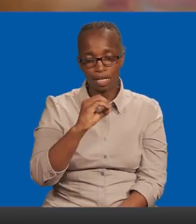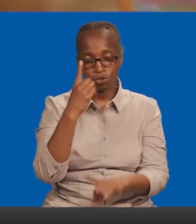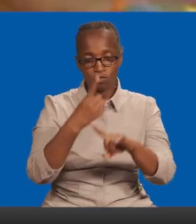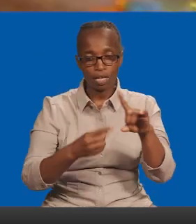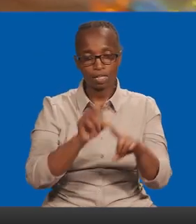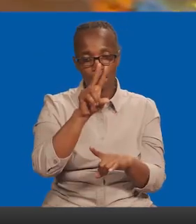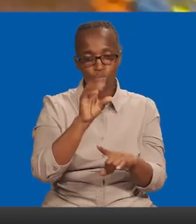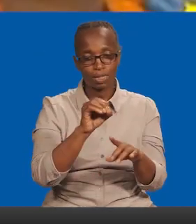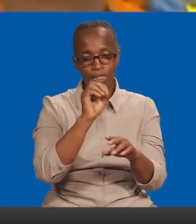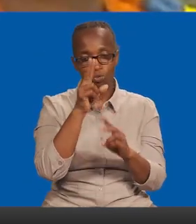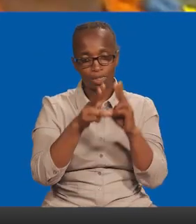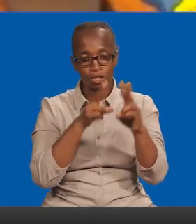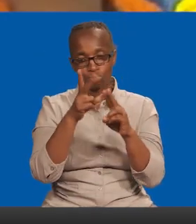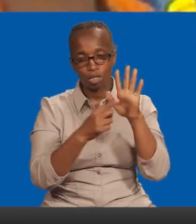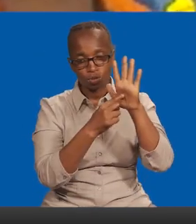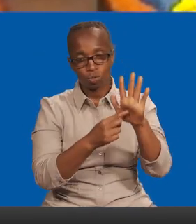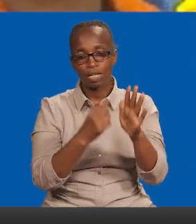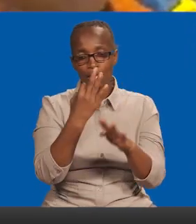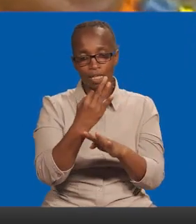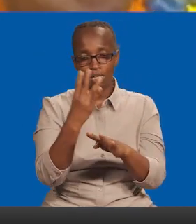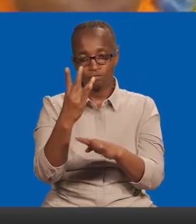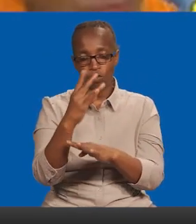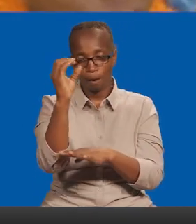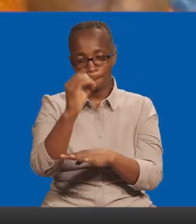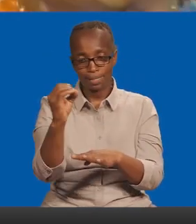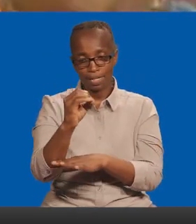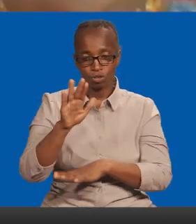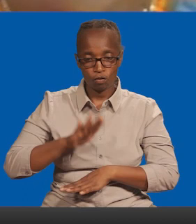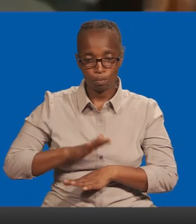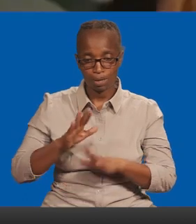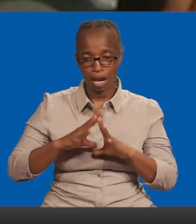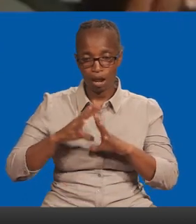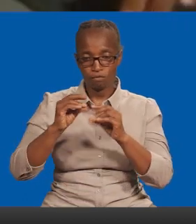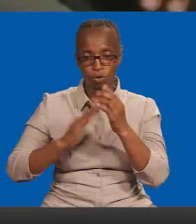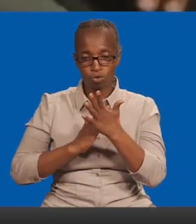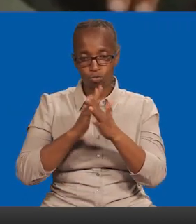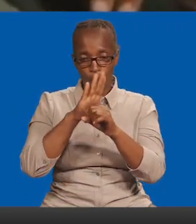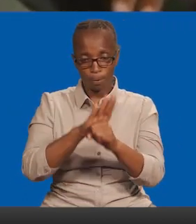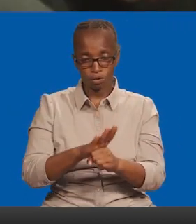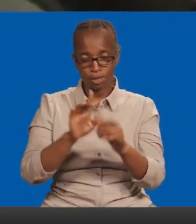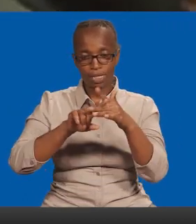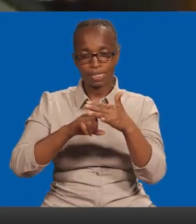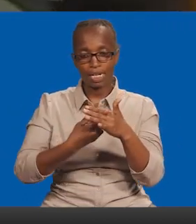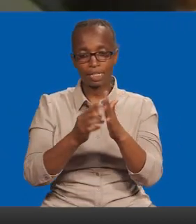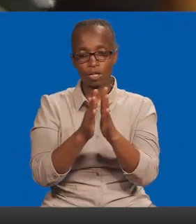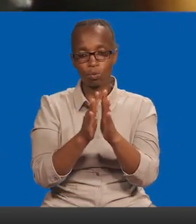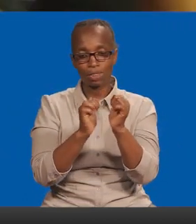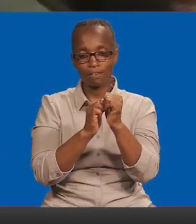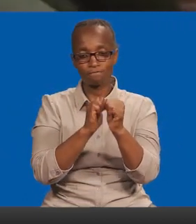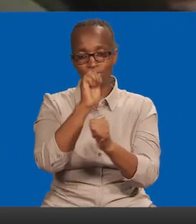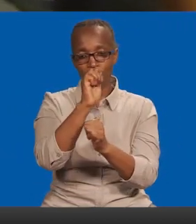Takwimu za mwaka 2022 zimeonyesha kwamba asilimia 34 ya wanawake nchini wamepitia